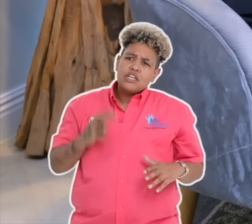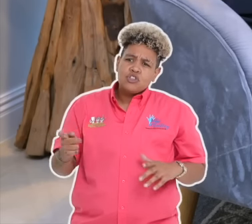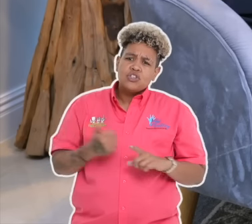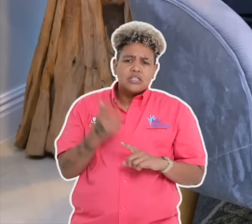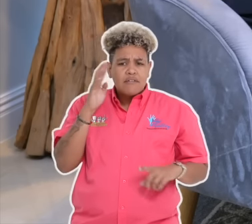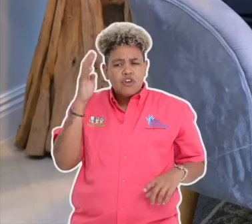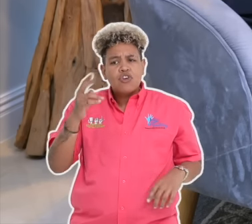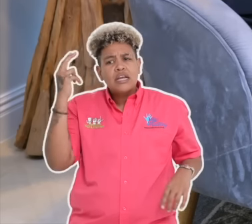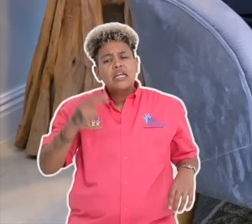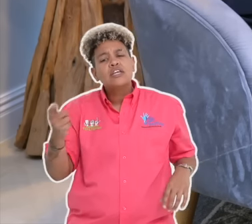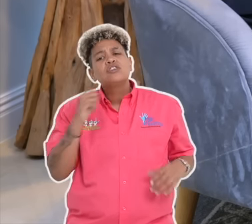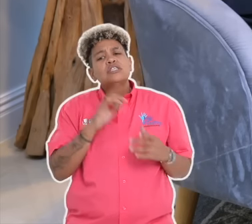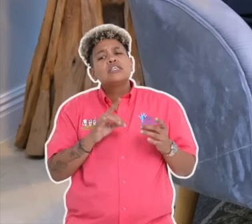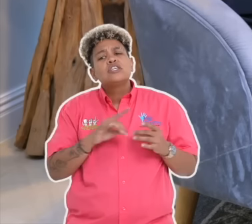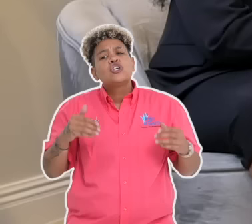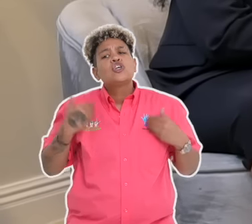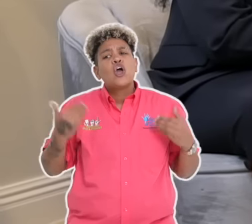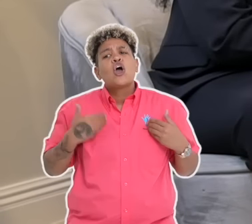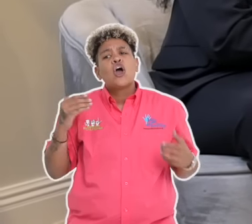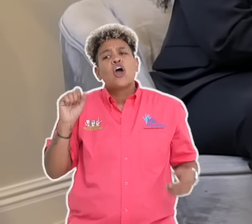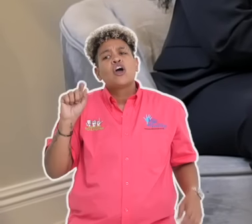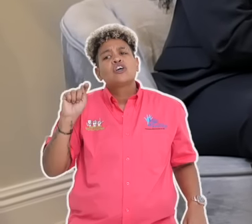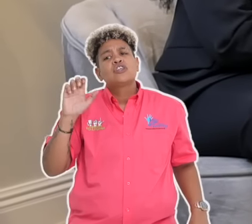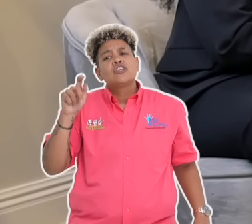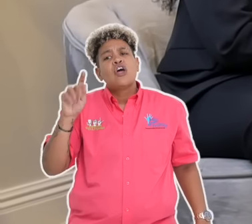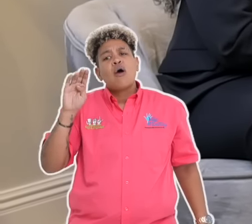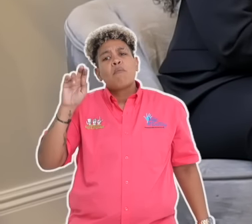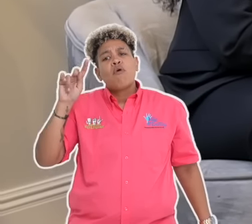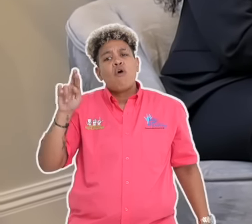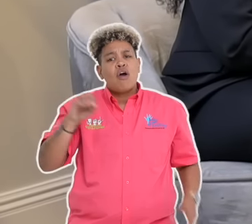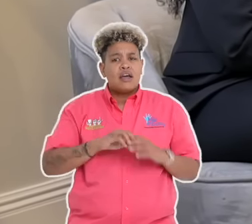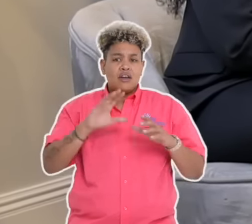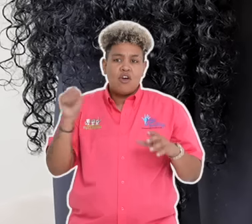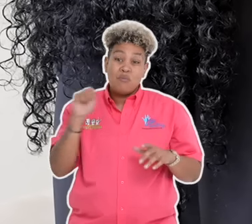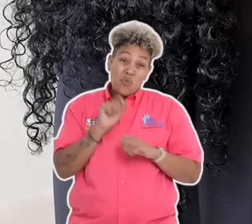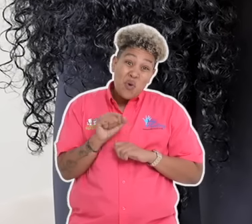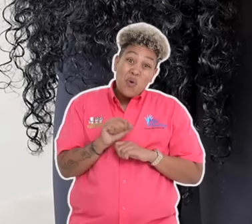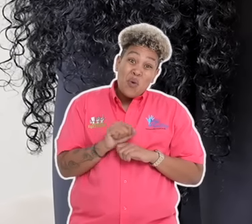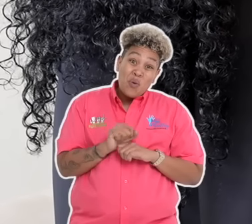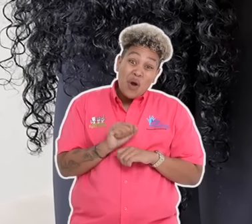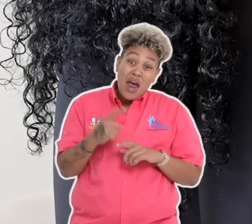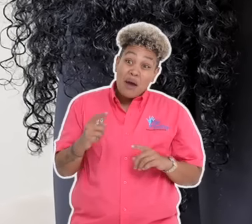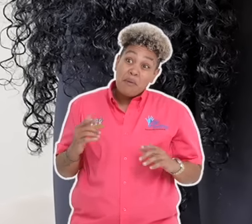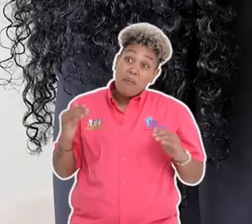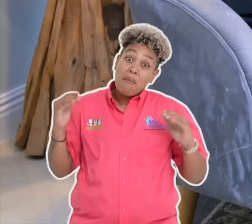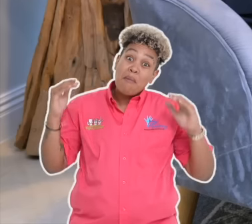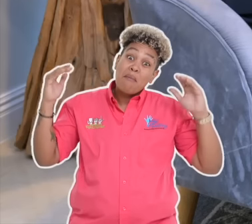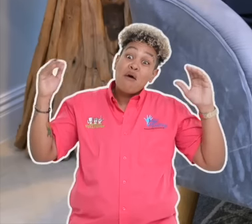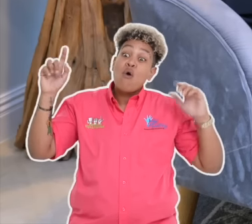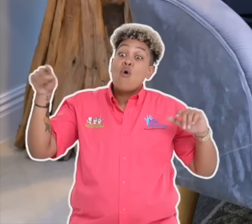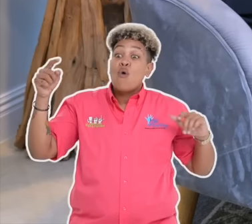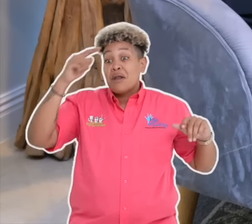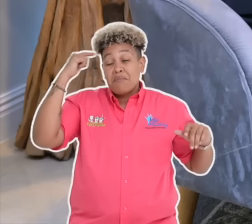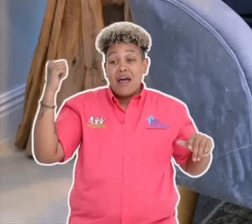became history, or you created history, I should say, as being the youngest stockbroker in the company, and you're working hard, and